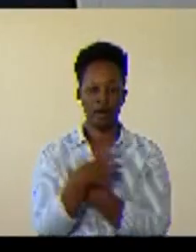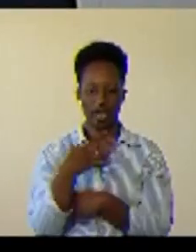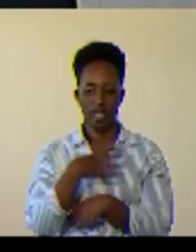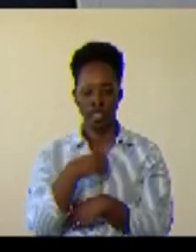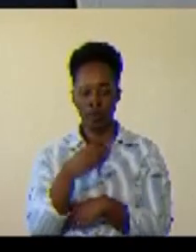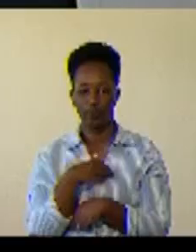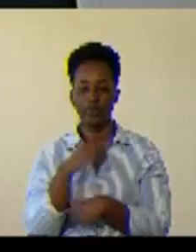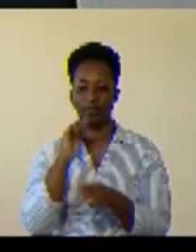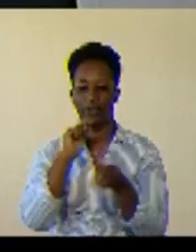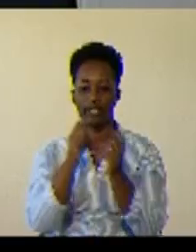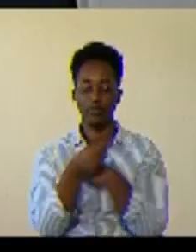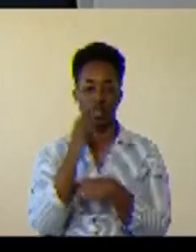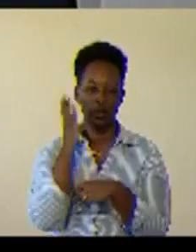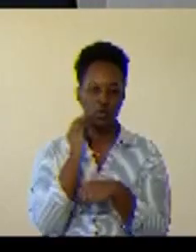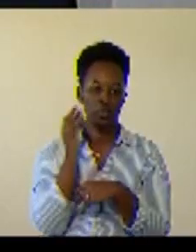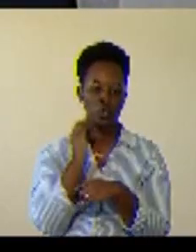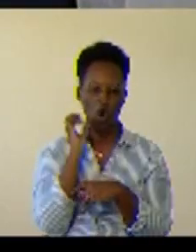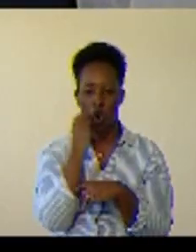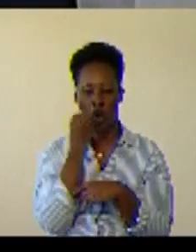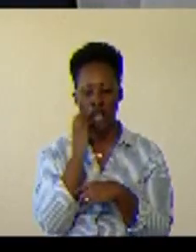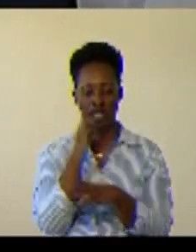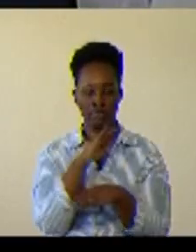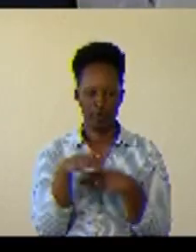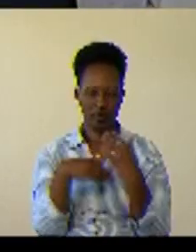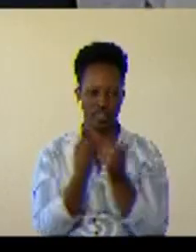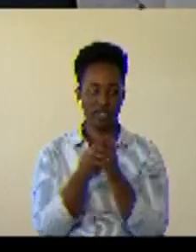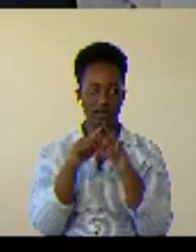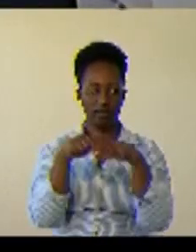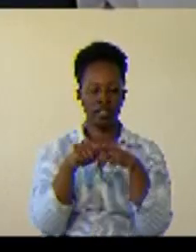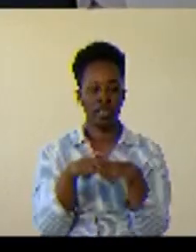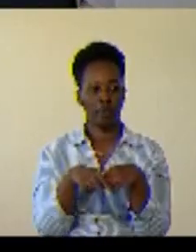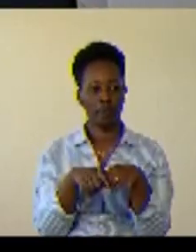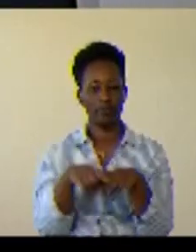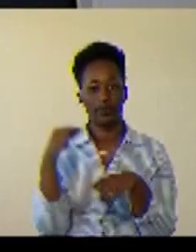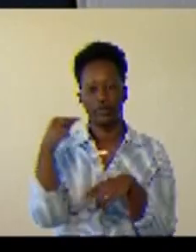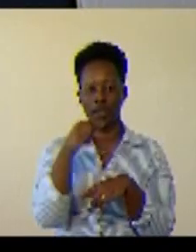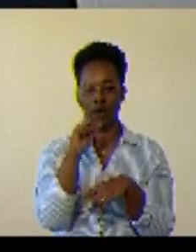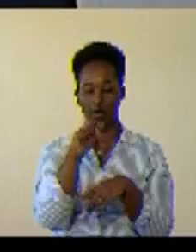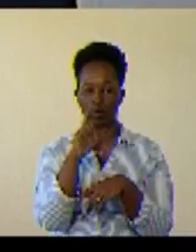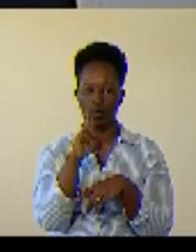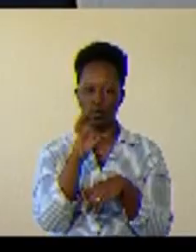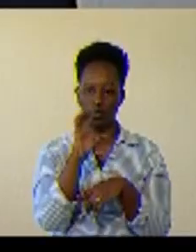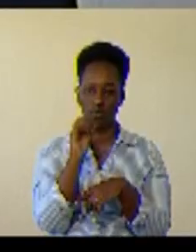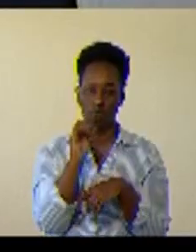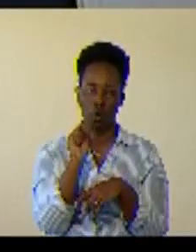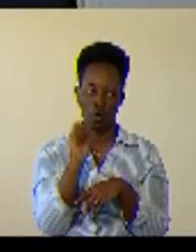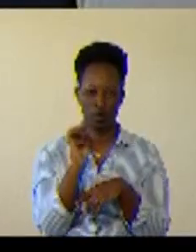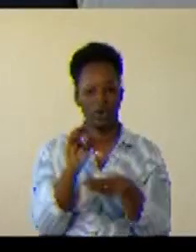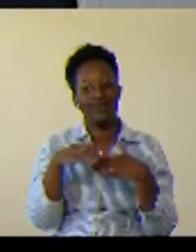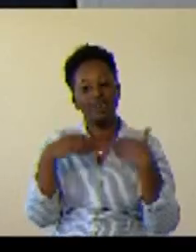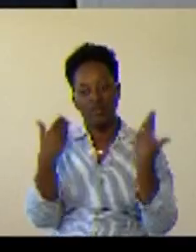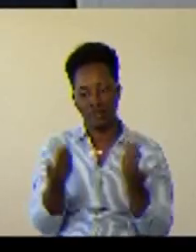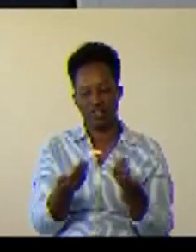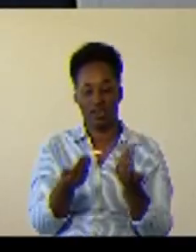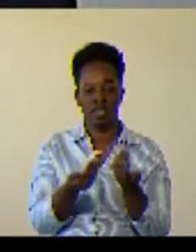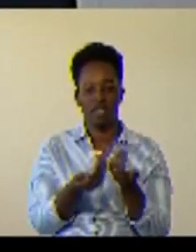red also depends on the amount of glucose or the amount of sugar